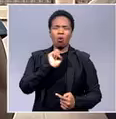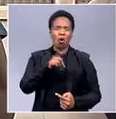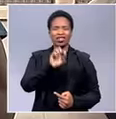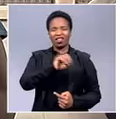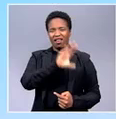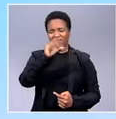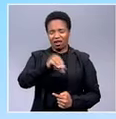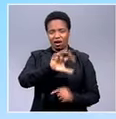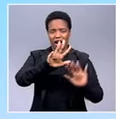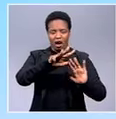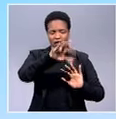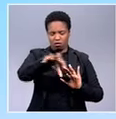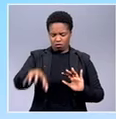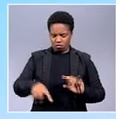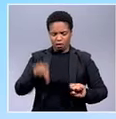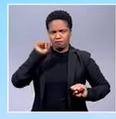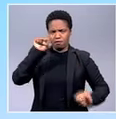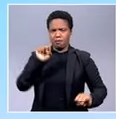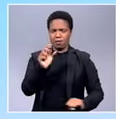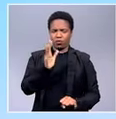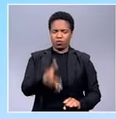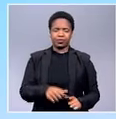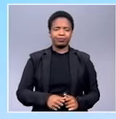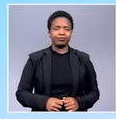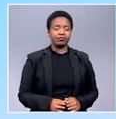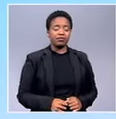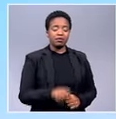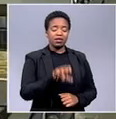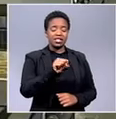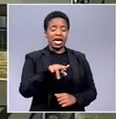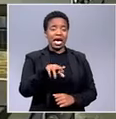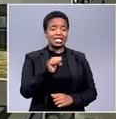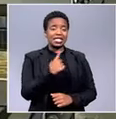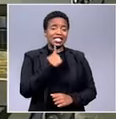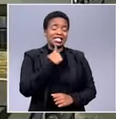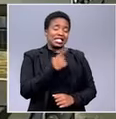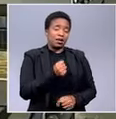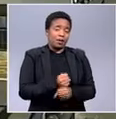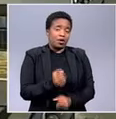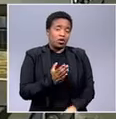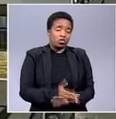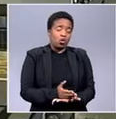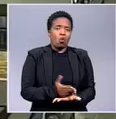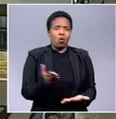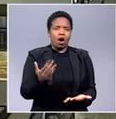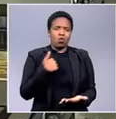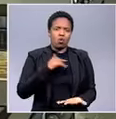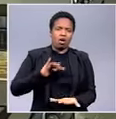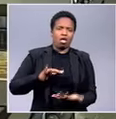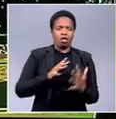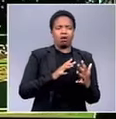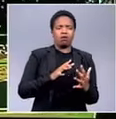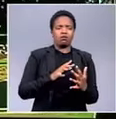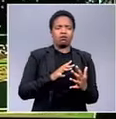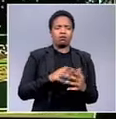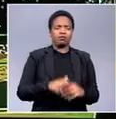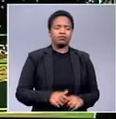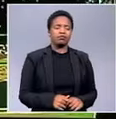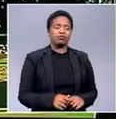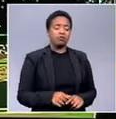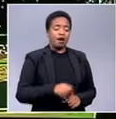their labour. SARS says it has put measures in place to ensure minimal disruption. The